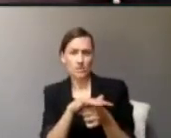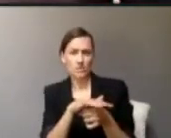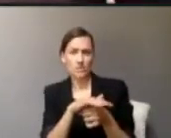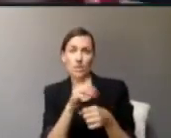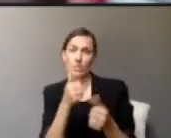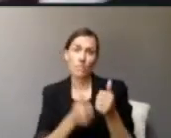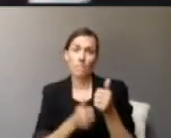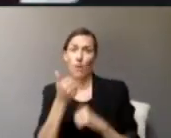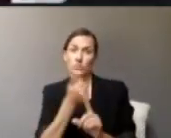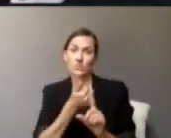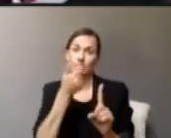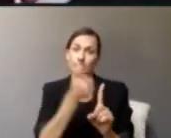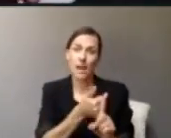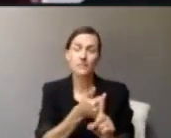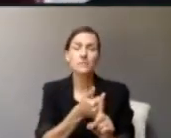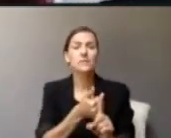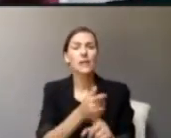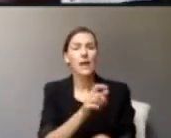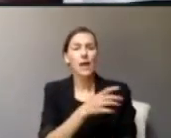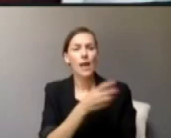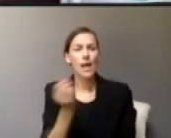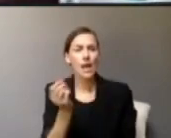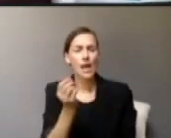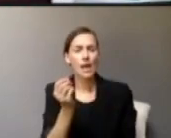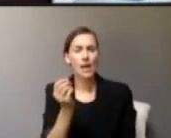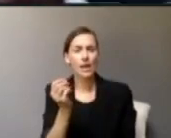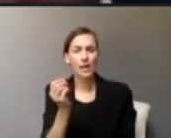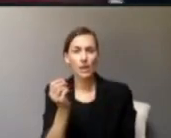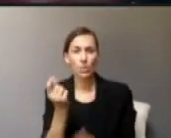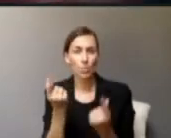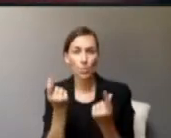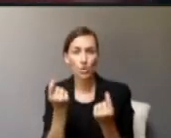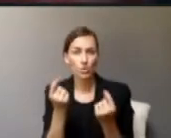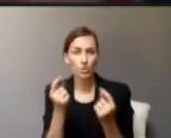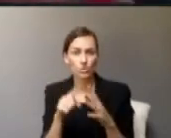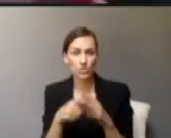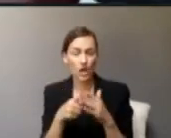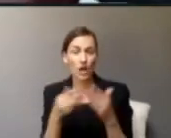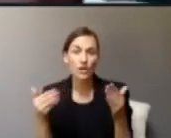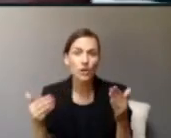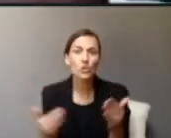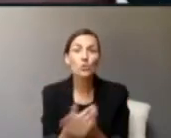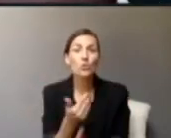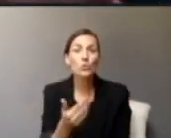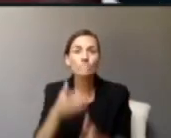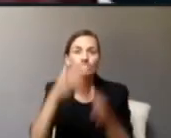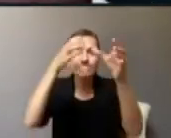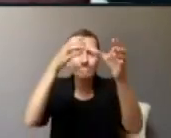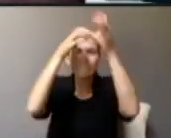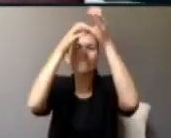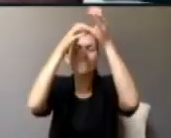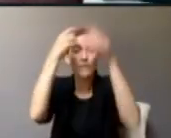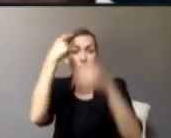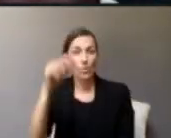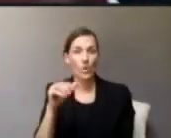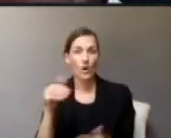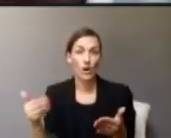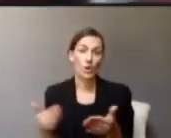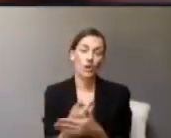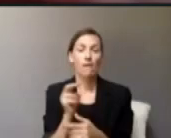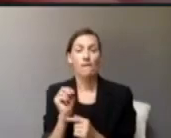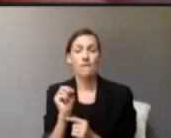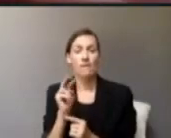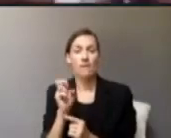COVID-19? And where should we start in terms of creating that new knowledge for this novel, you know, the impact of this